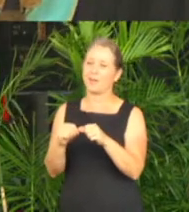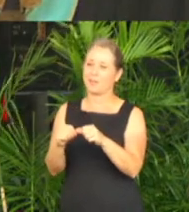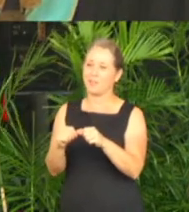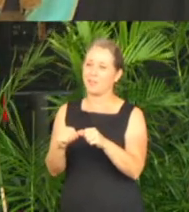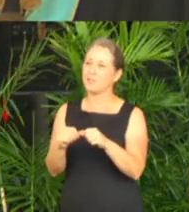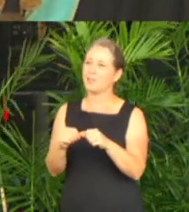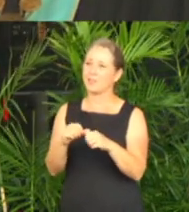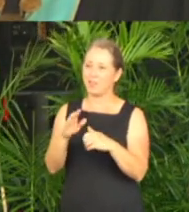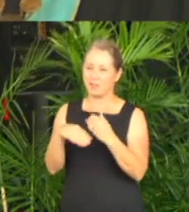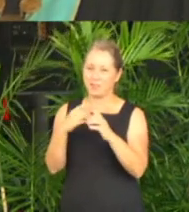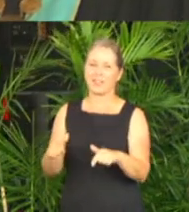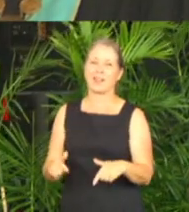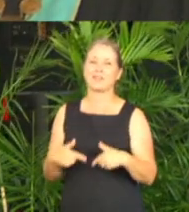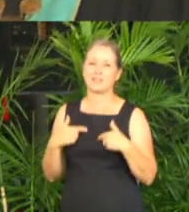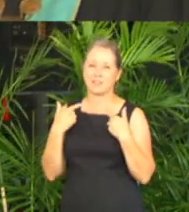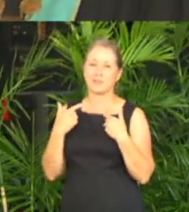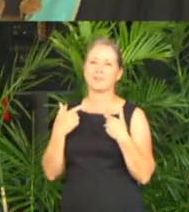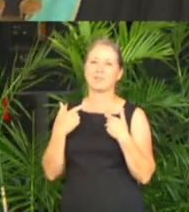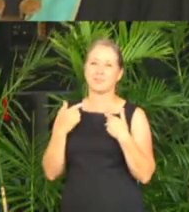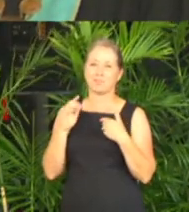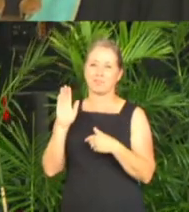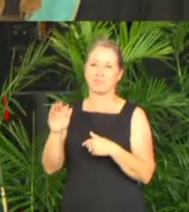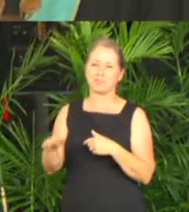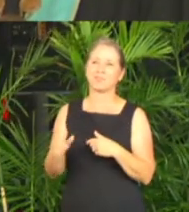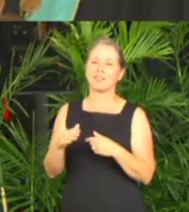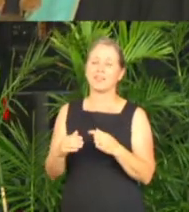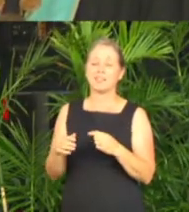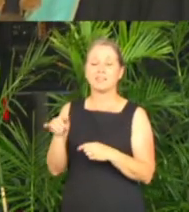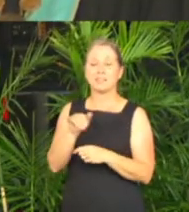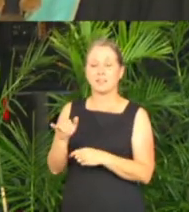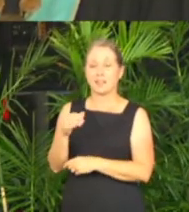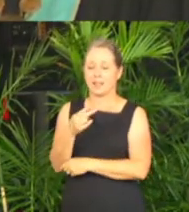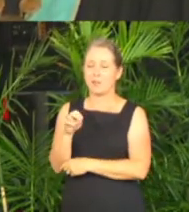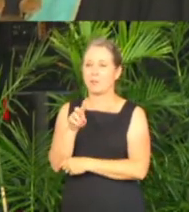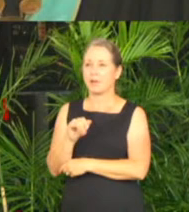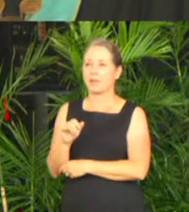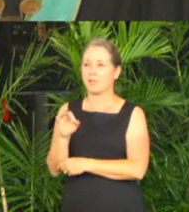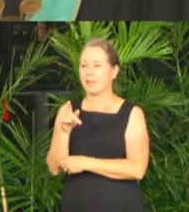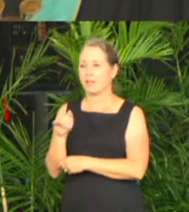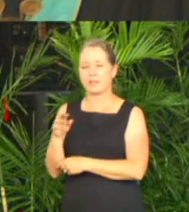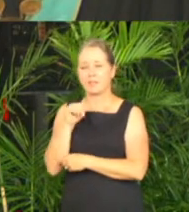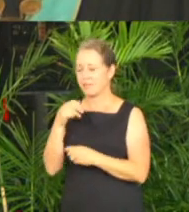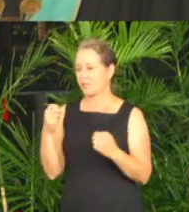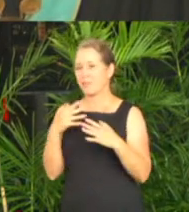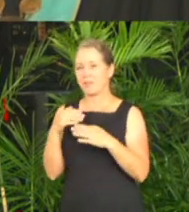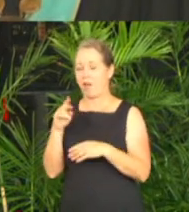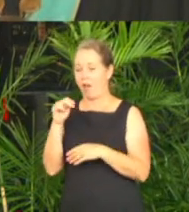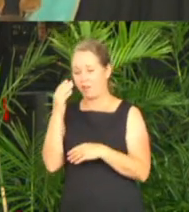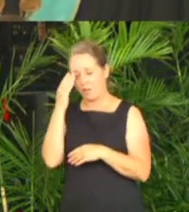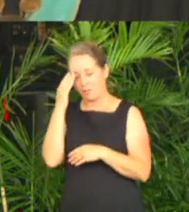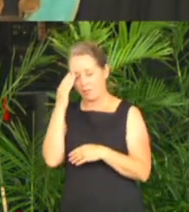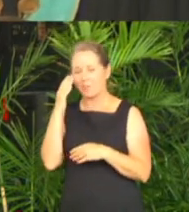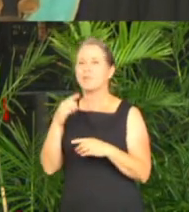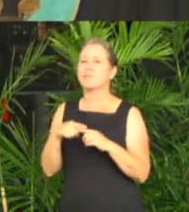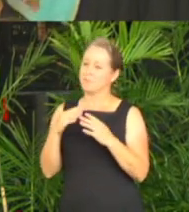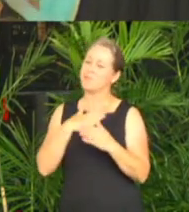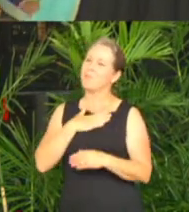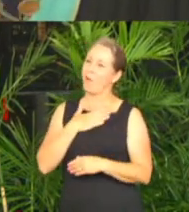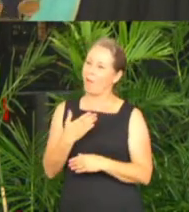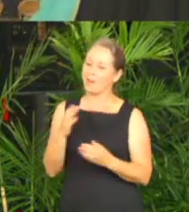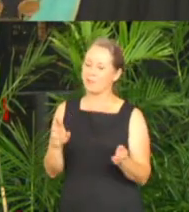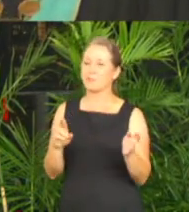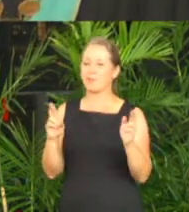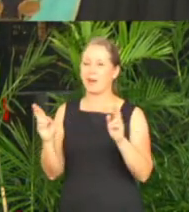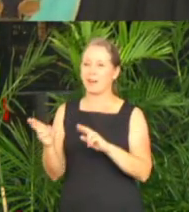the rest of our lives. Just like Henry Flagler, we should not be afraid of the unknown, but be willing and